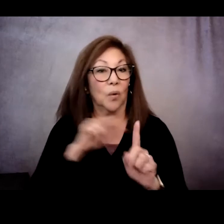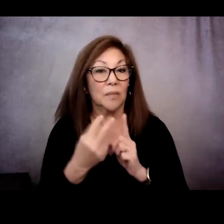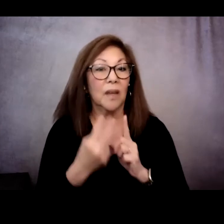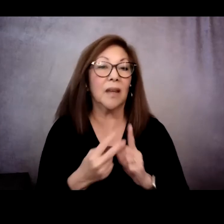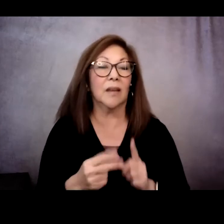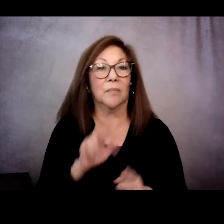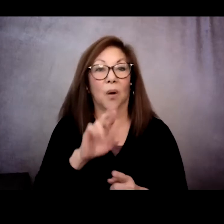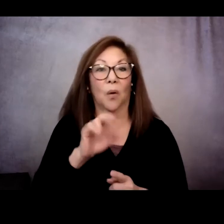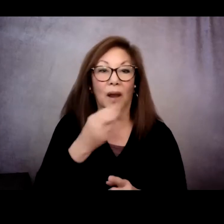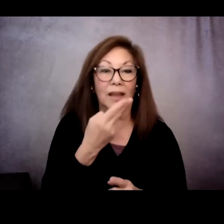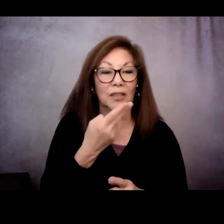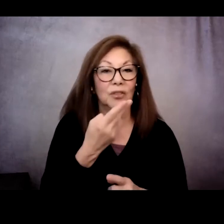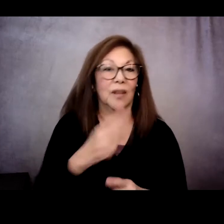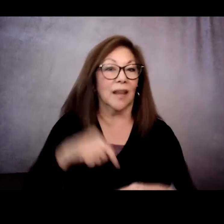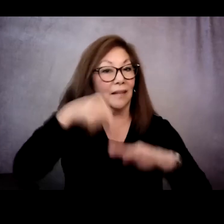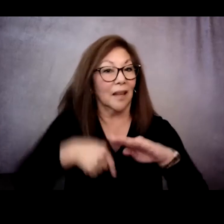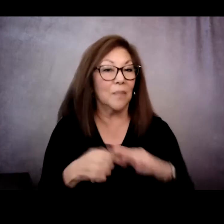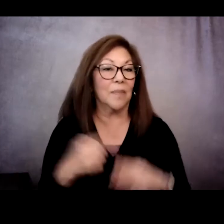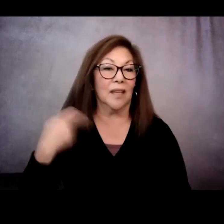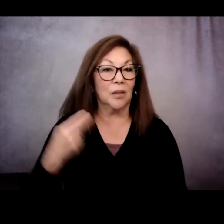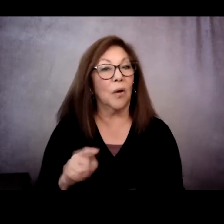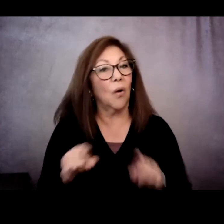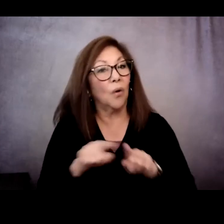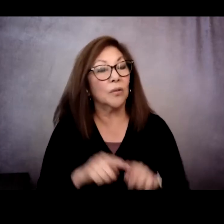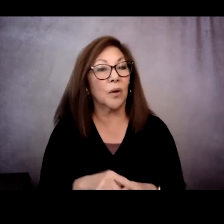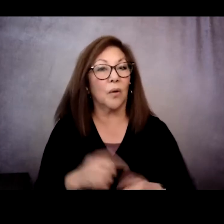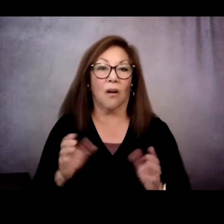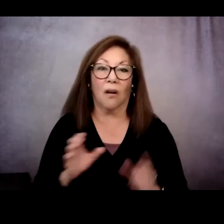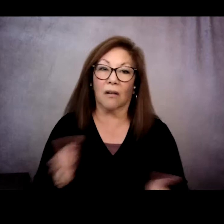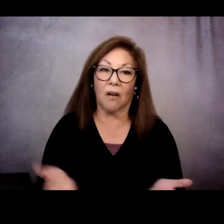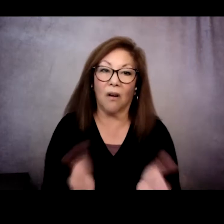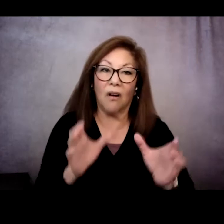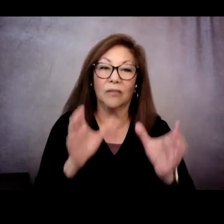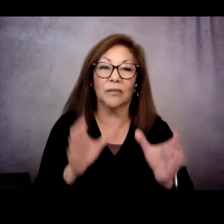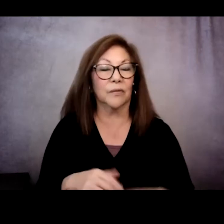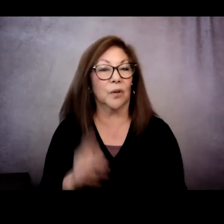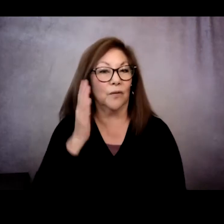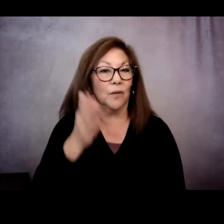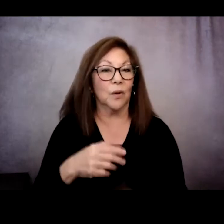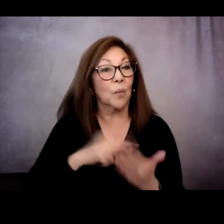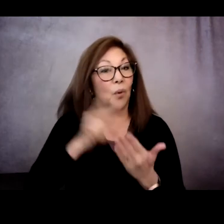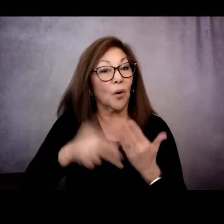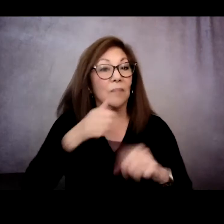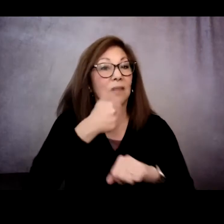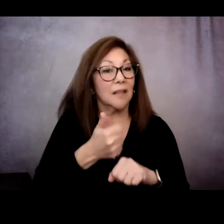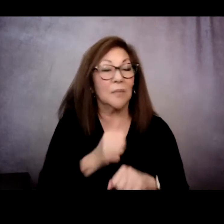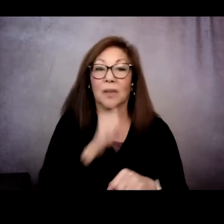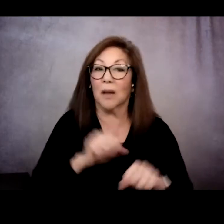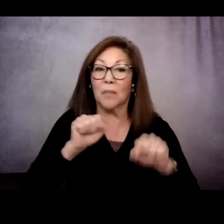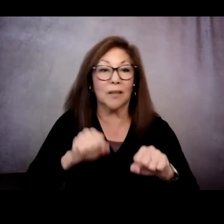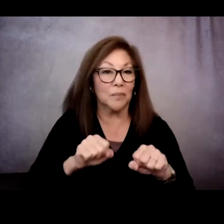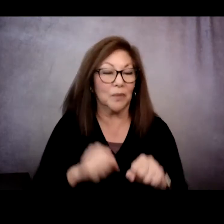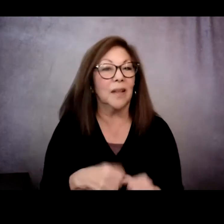and layered history, but also as a resounding call to envision our future. Programs like this wouldn't be possible without the